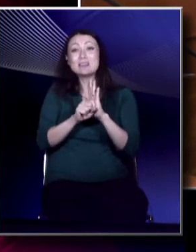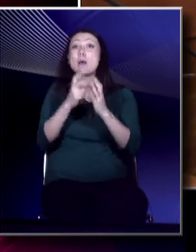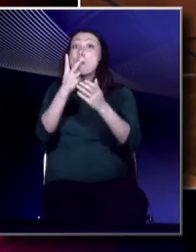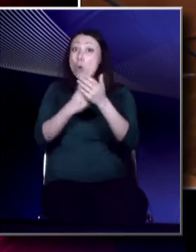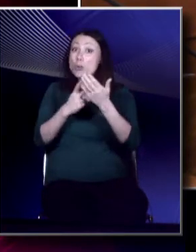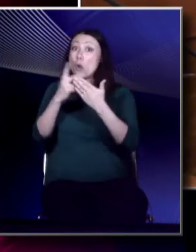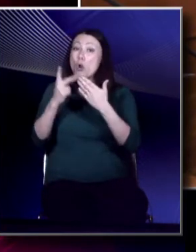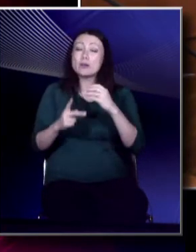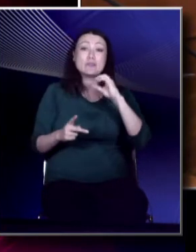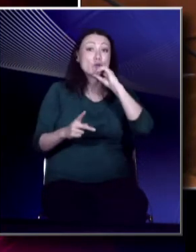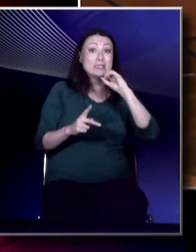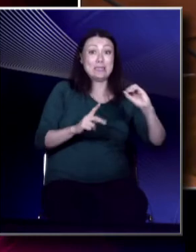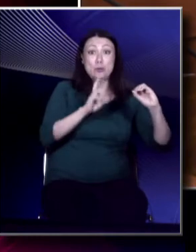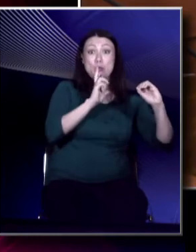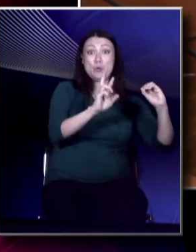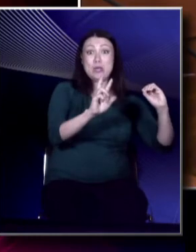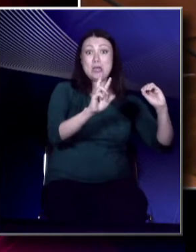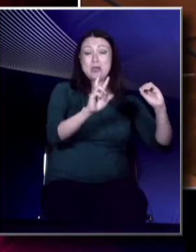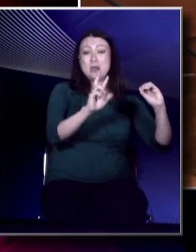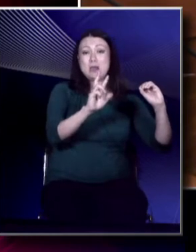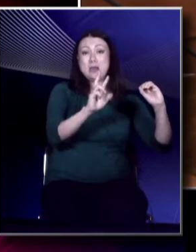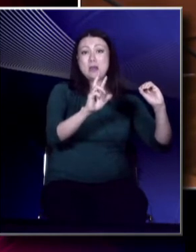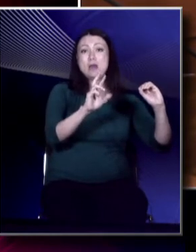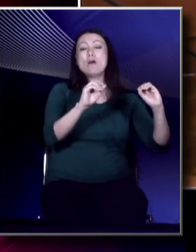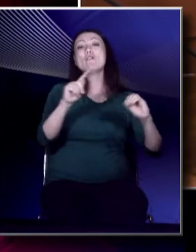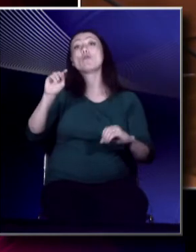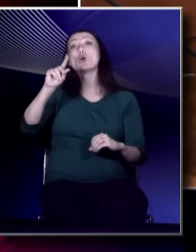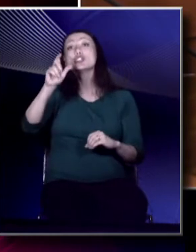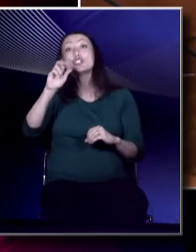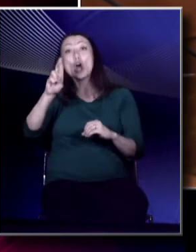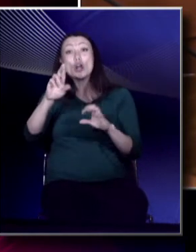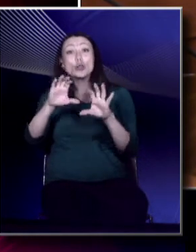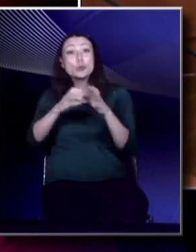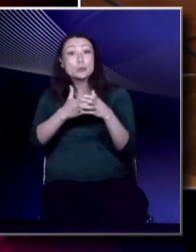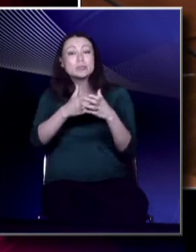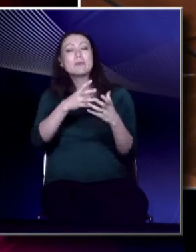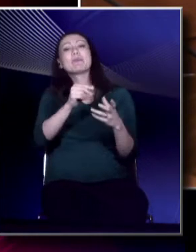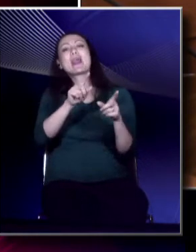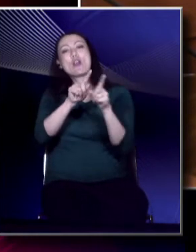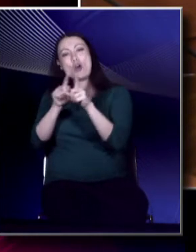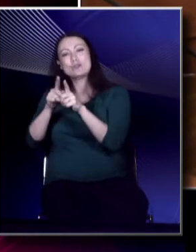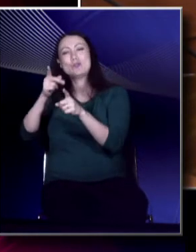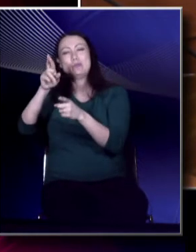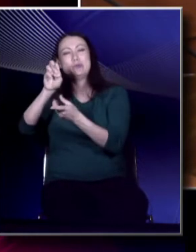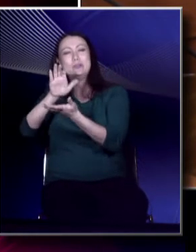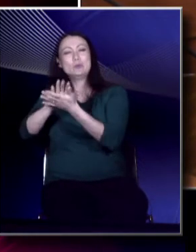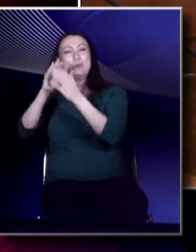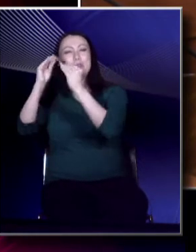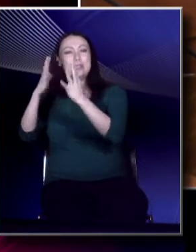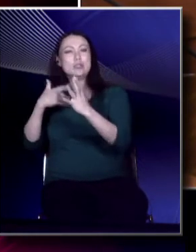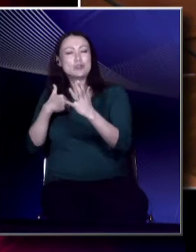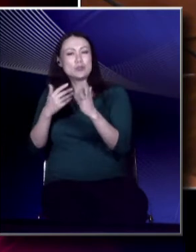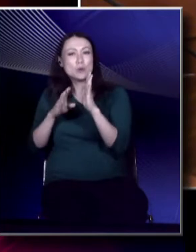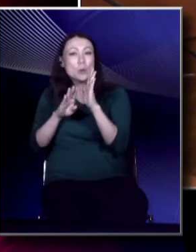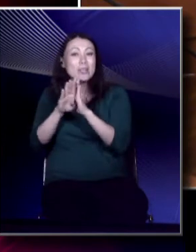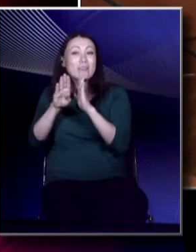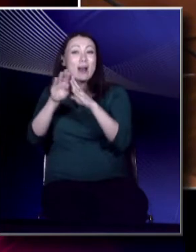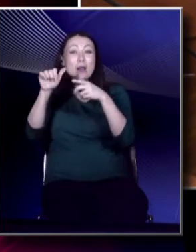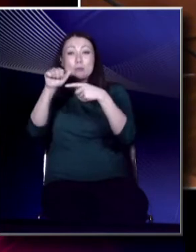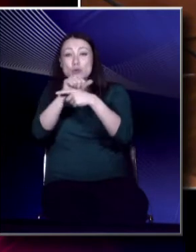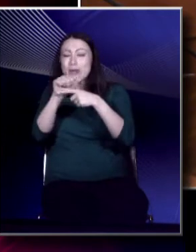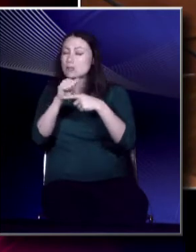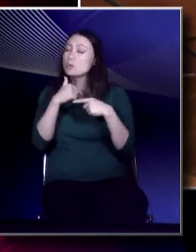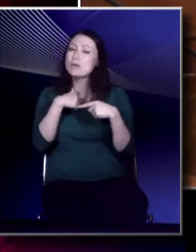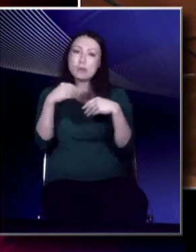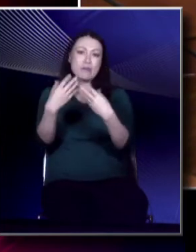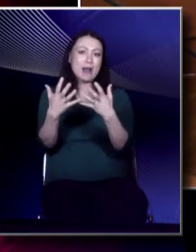for children that go into the homes, for toddler groups, and also the preschool teachers. We've developed trainings, we've done a lot of